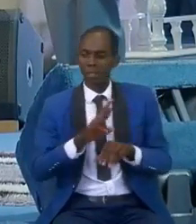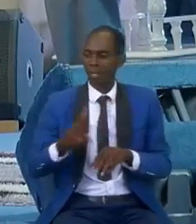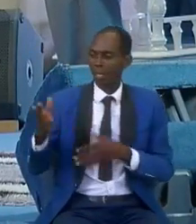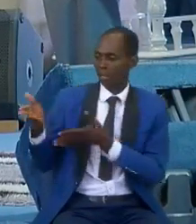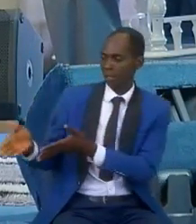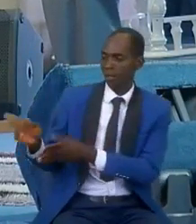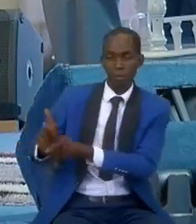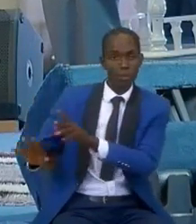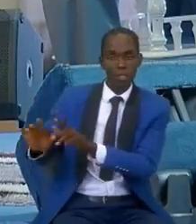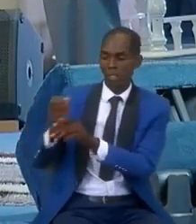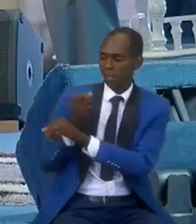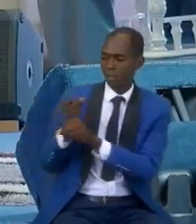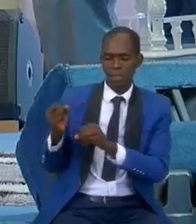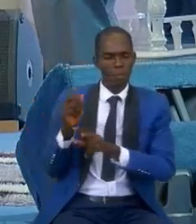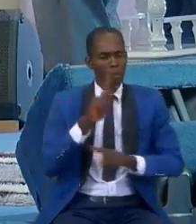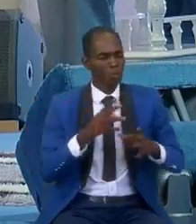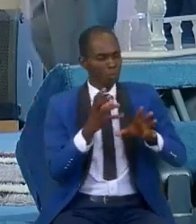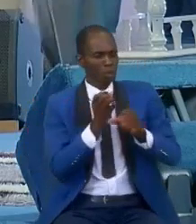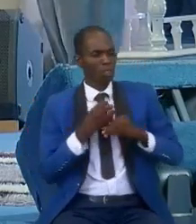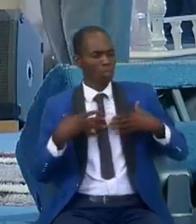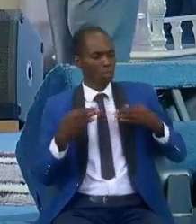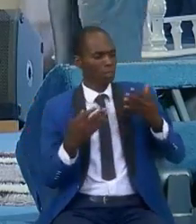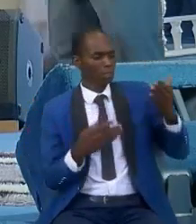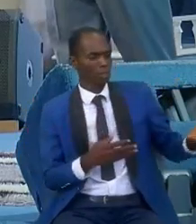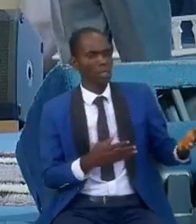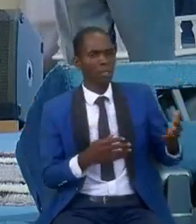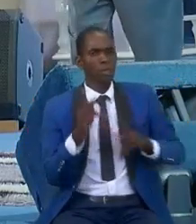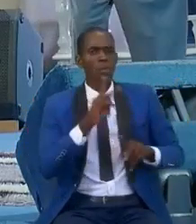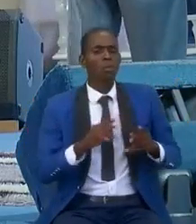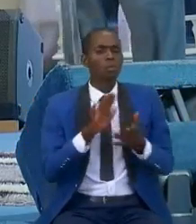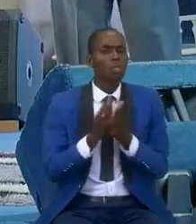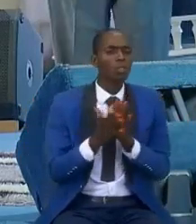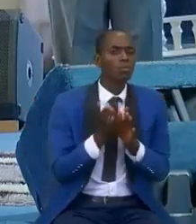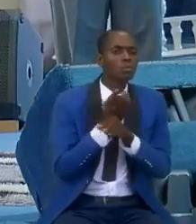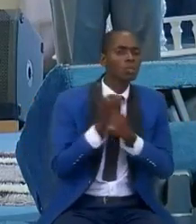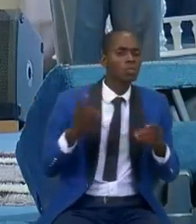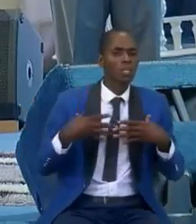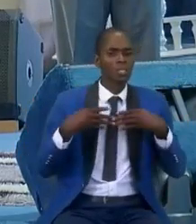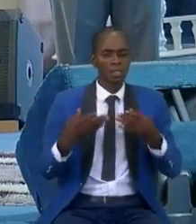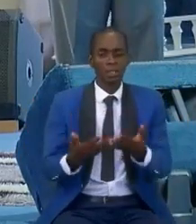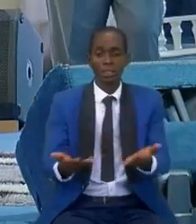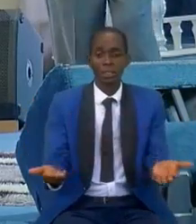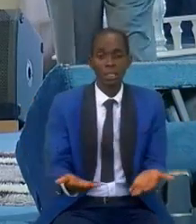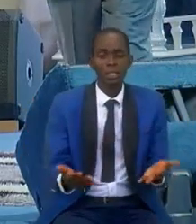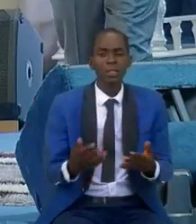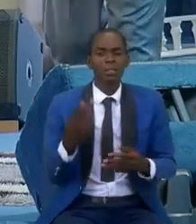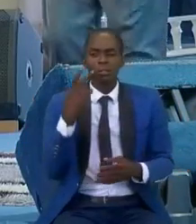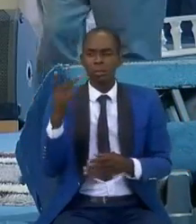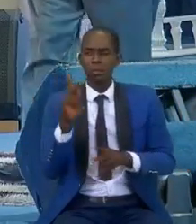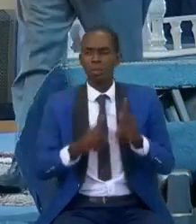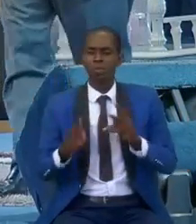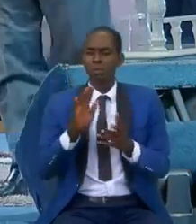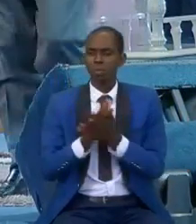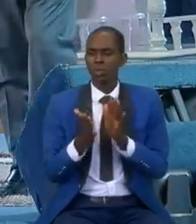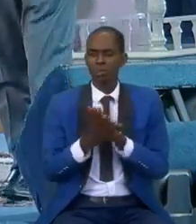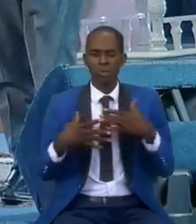healed and delivered at the Alpha location. And look at people getting healed and getting saved and getting delivered and getting blessed right